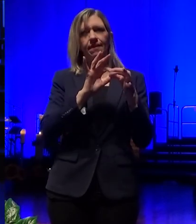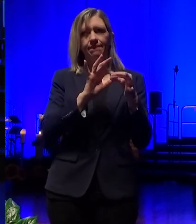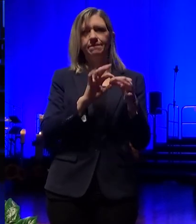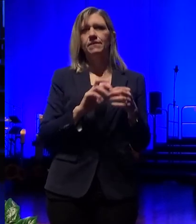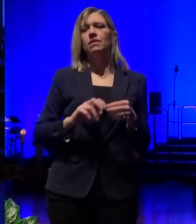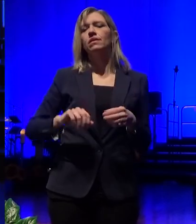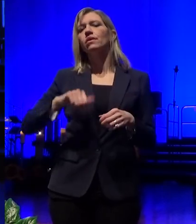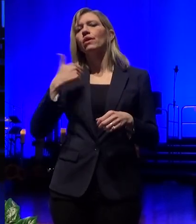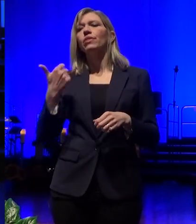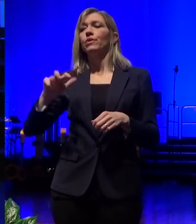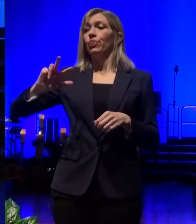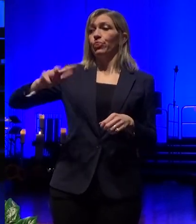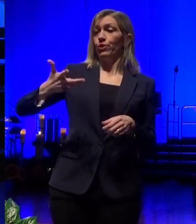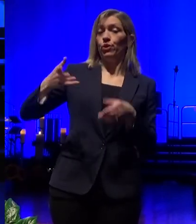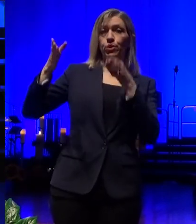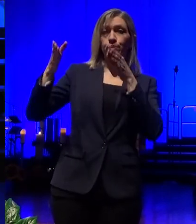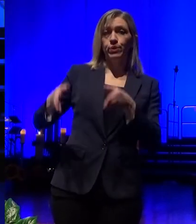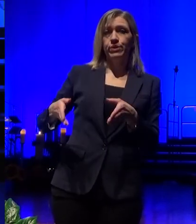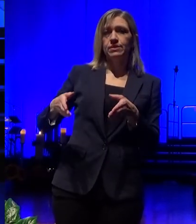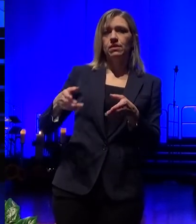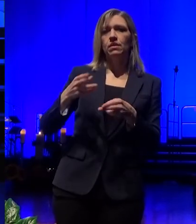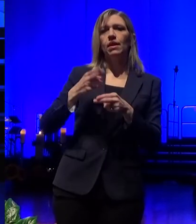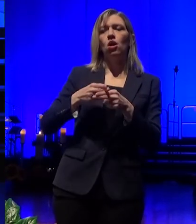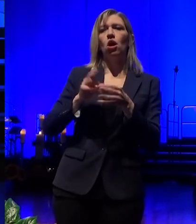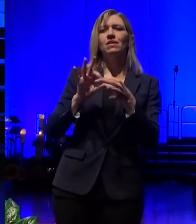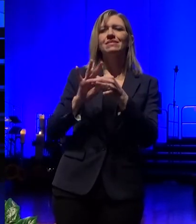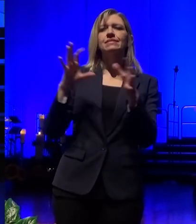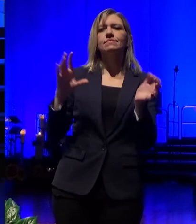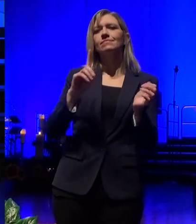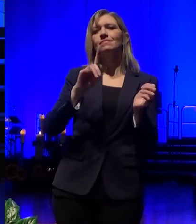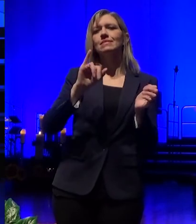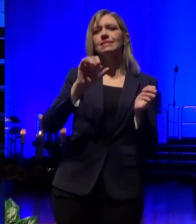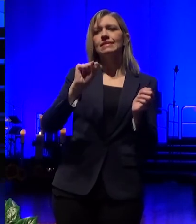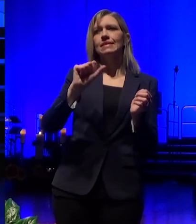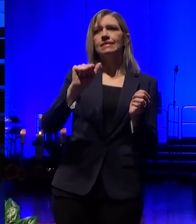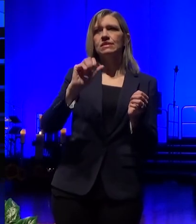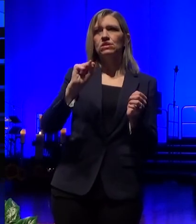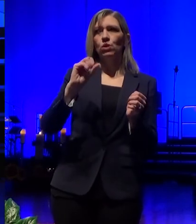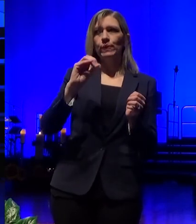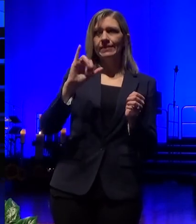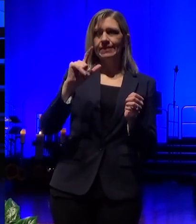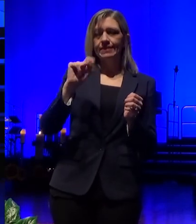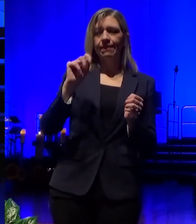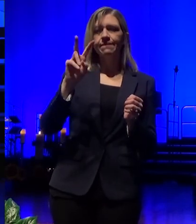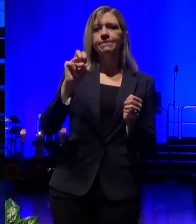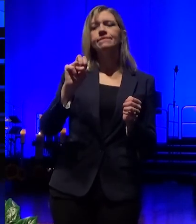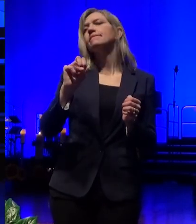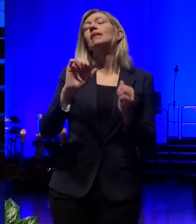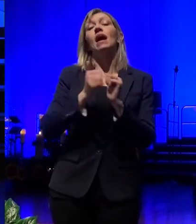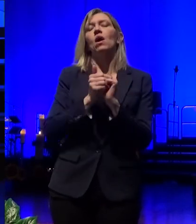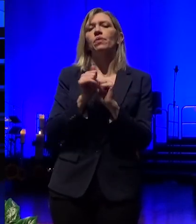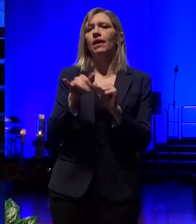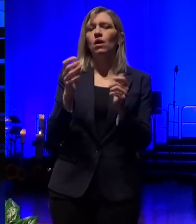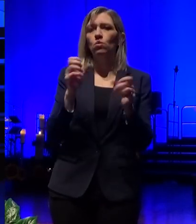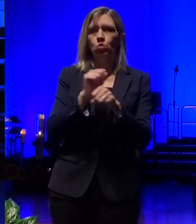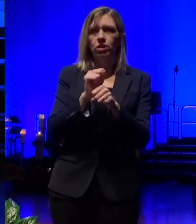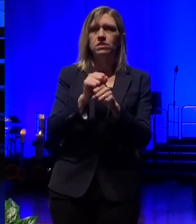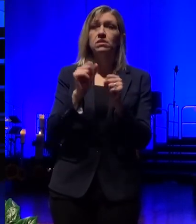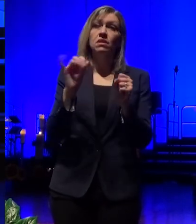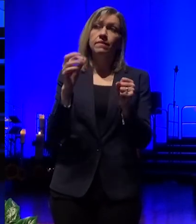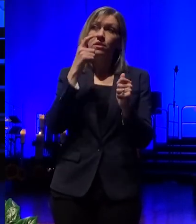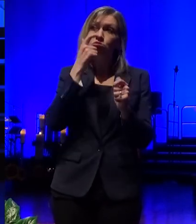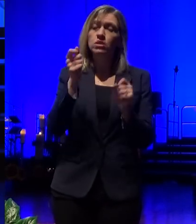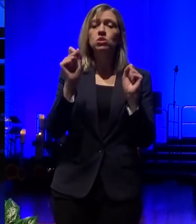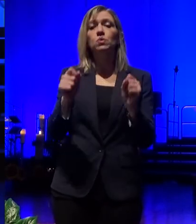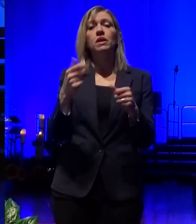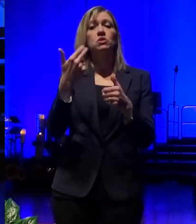the other is the third person, which they call disassociative. And here's the example of how that works. If you want to join me for this, you can